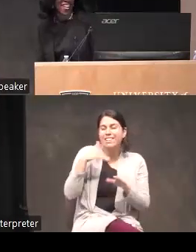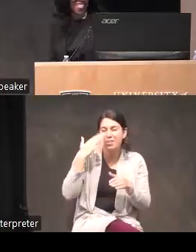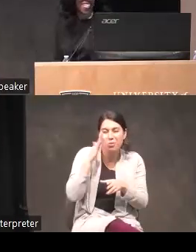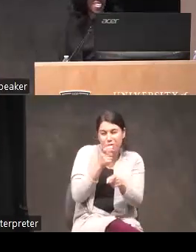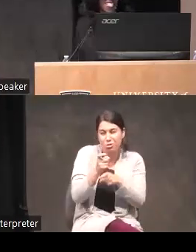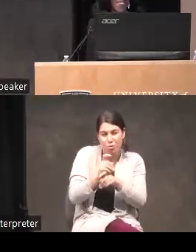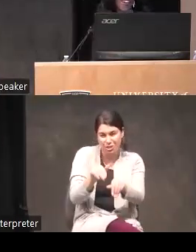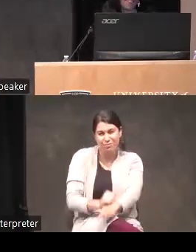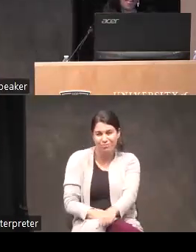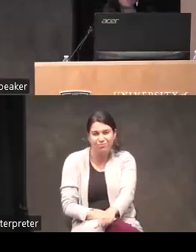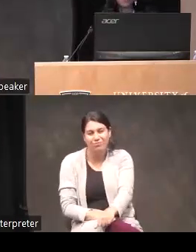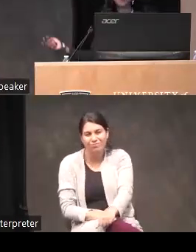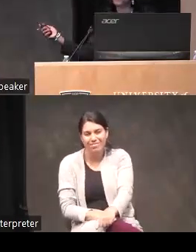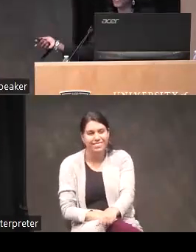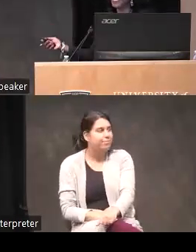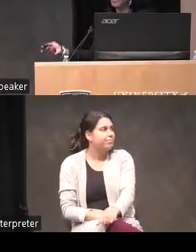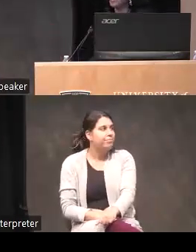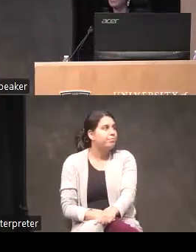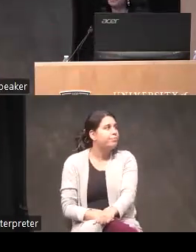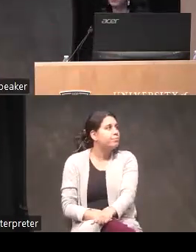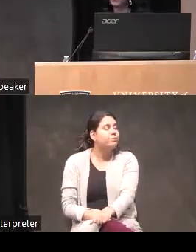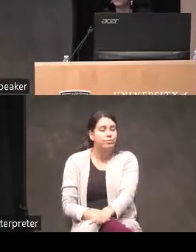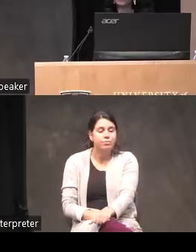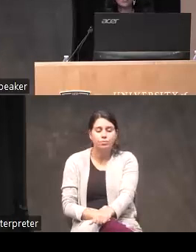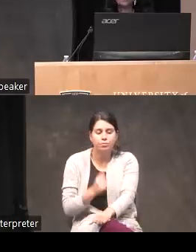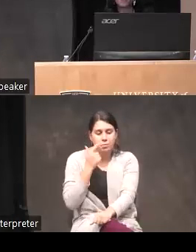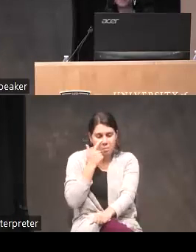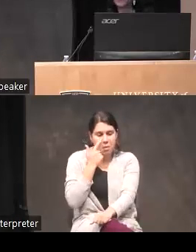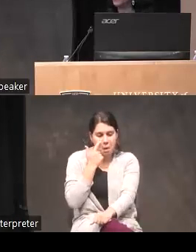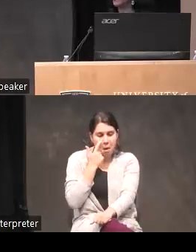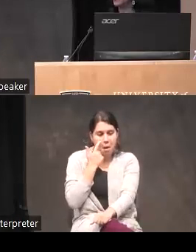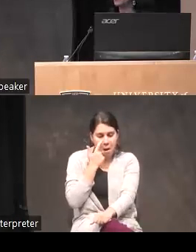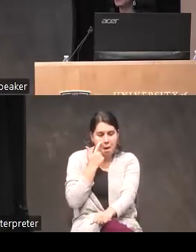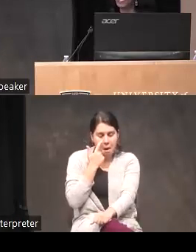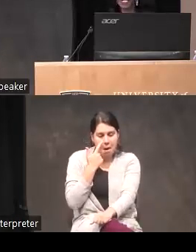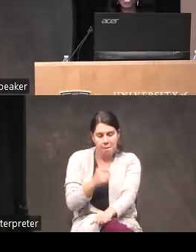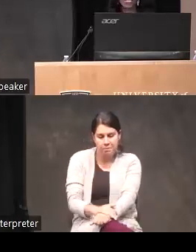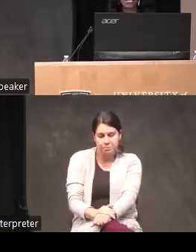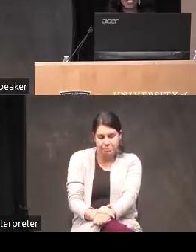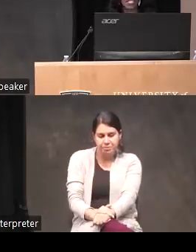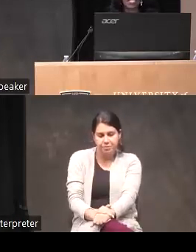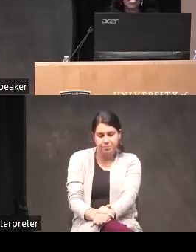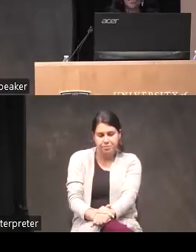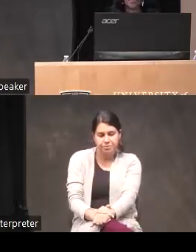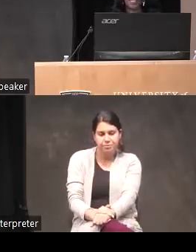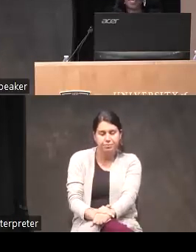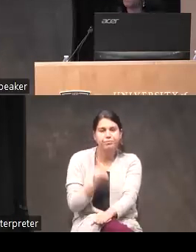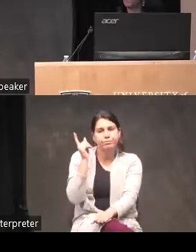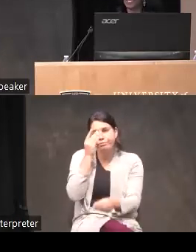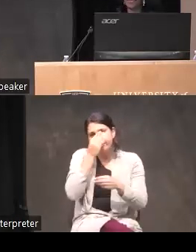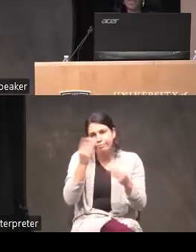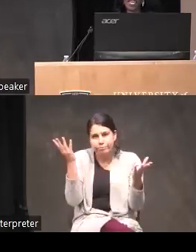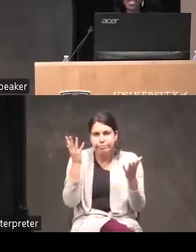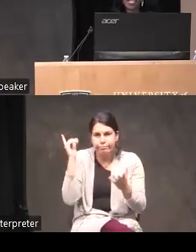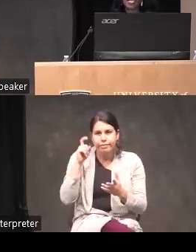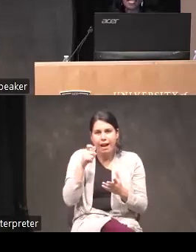those, right? So I'm going to go through these slides to let everybody know that the disclaimers that have to be